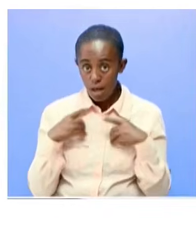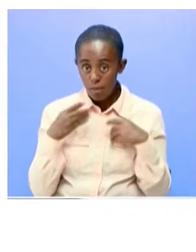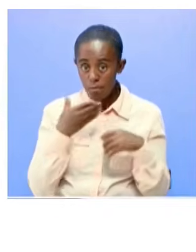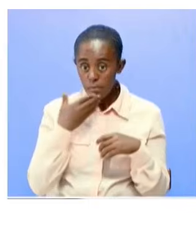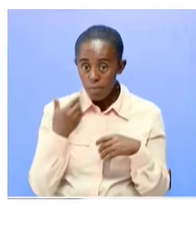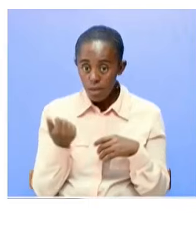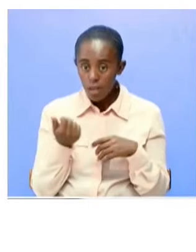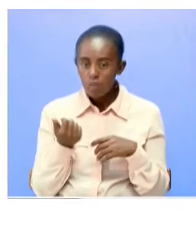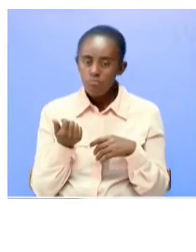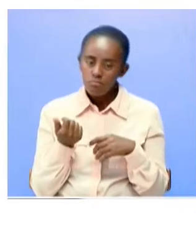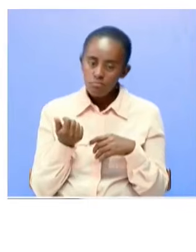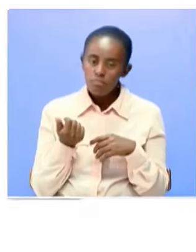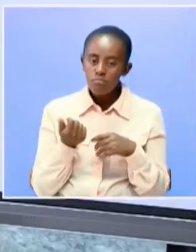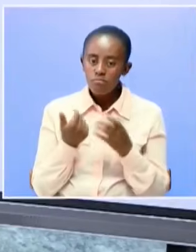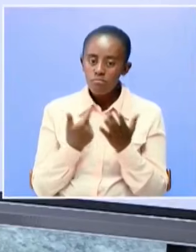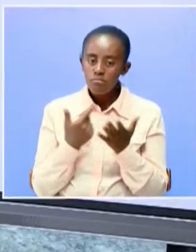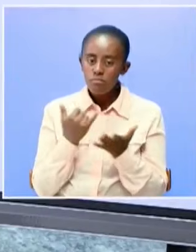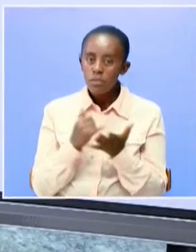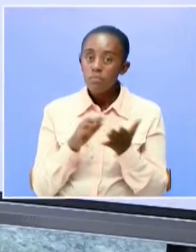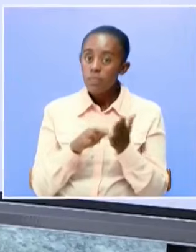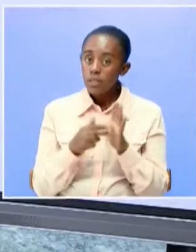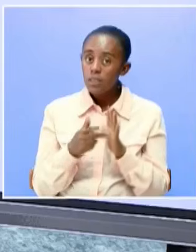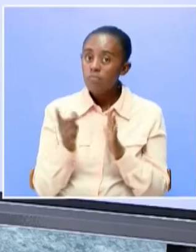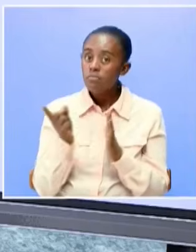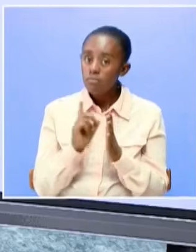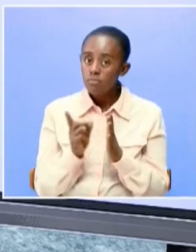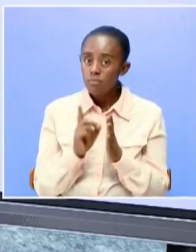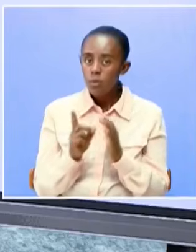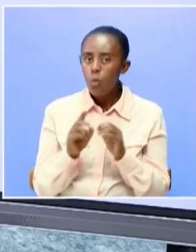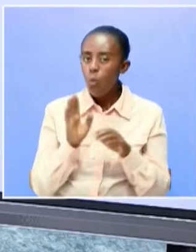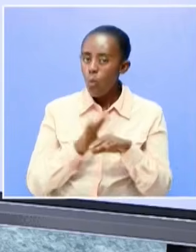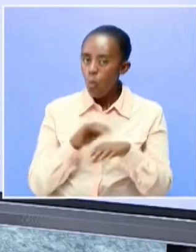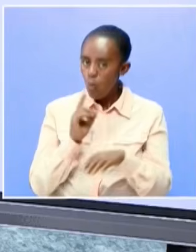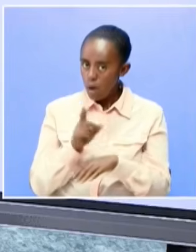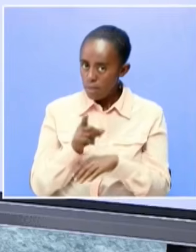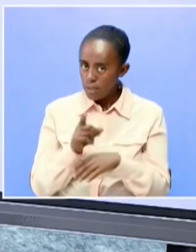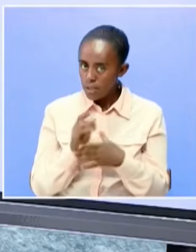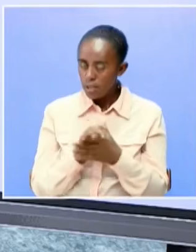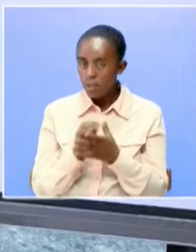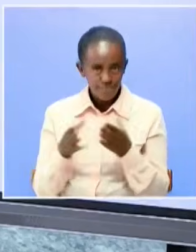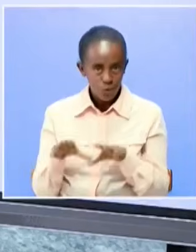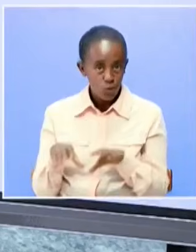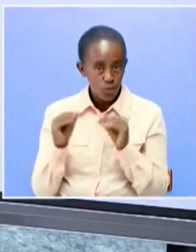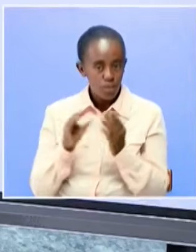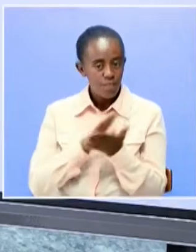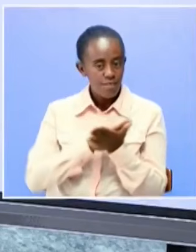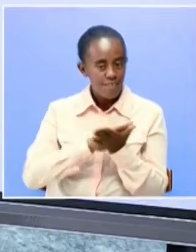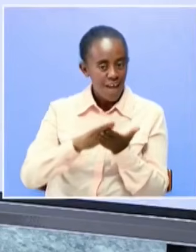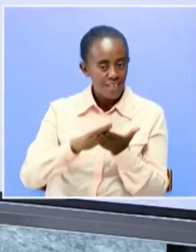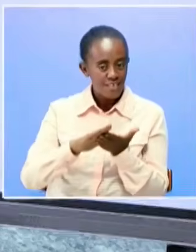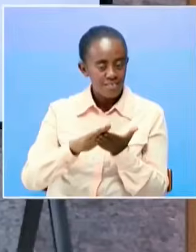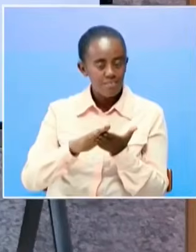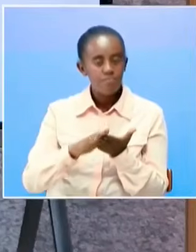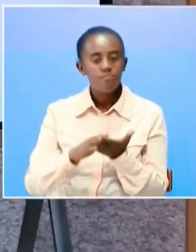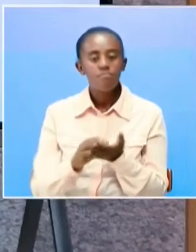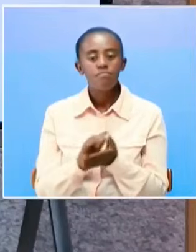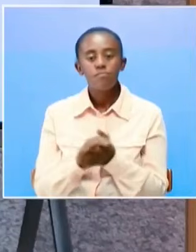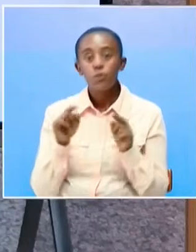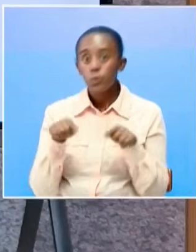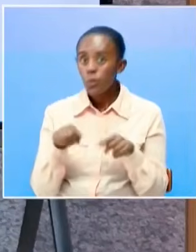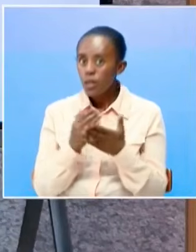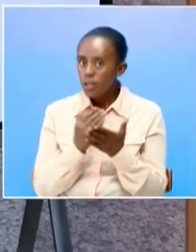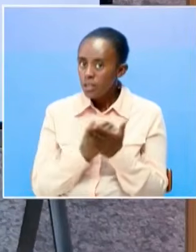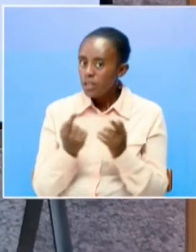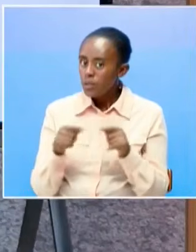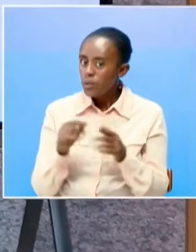This means just means a what? Warning. Okay? So what about our today's lesson?